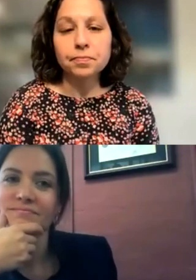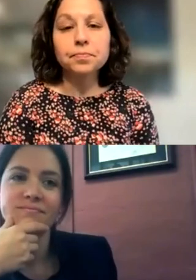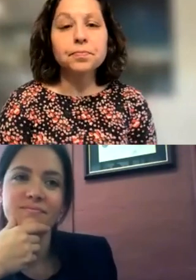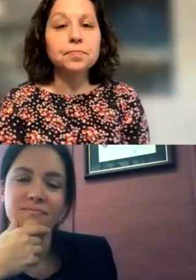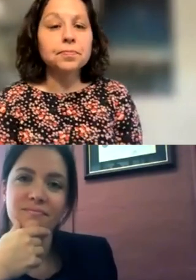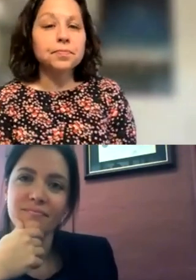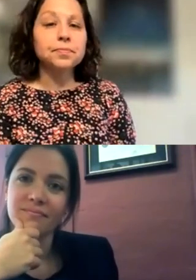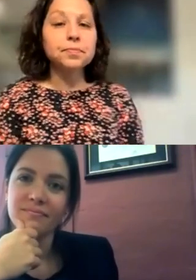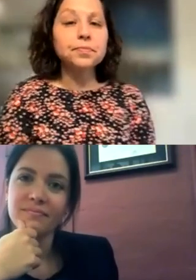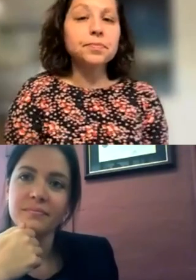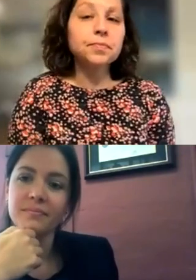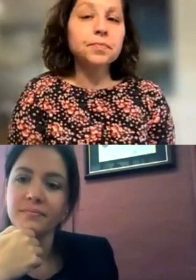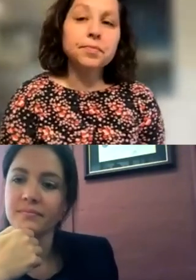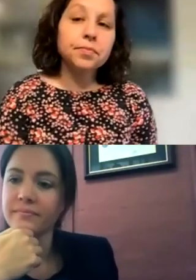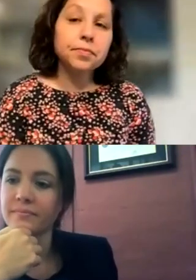that,